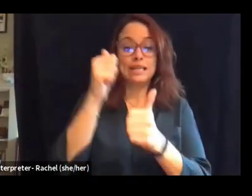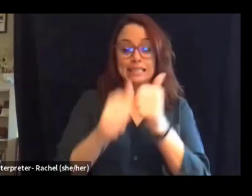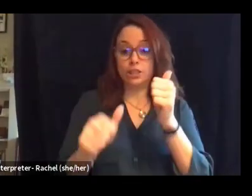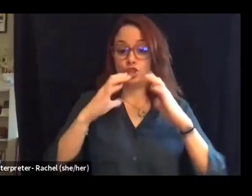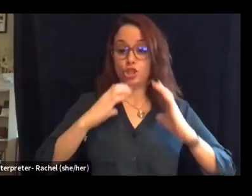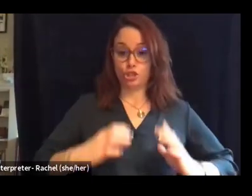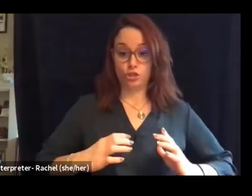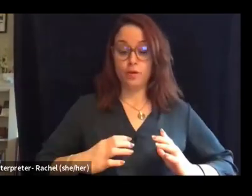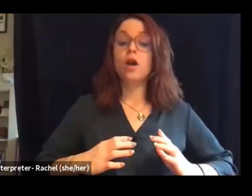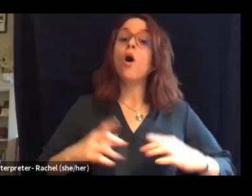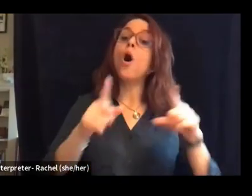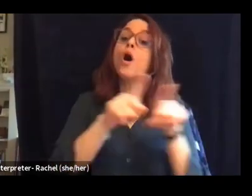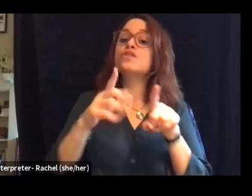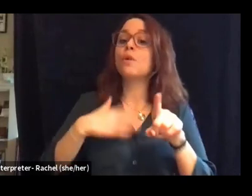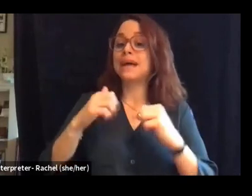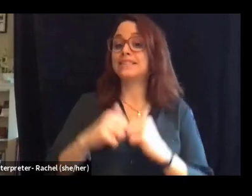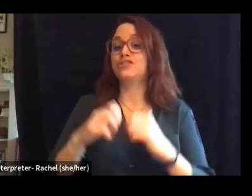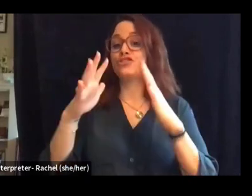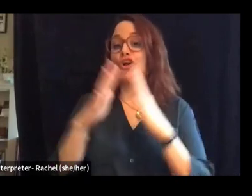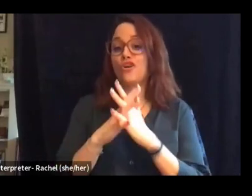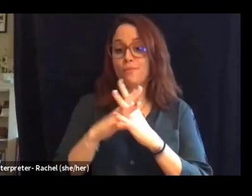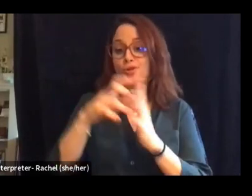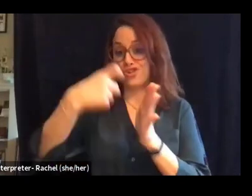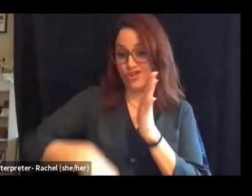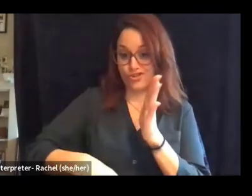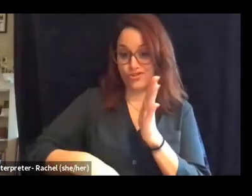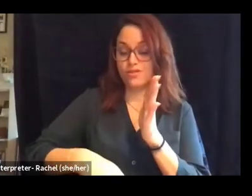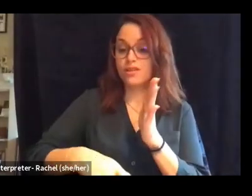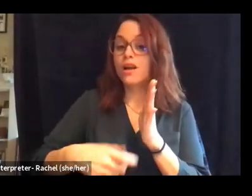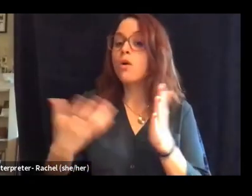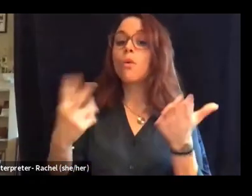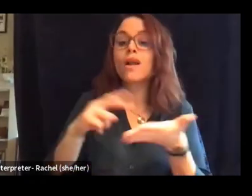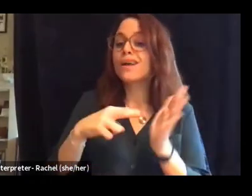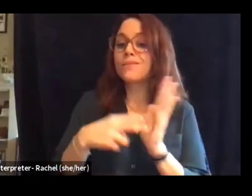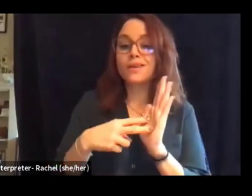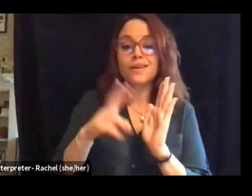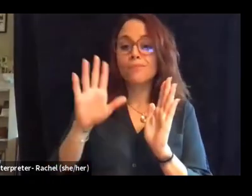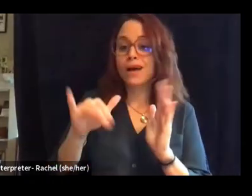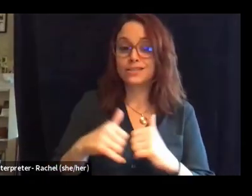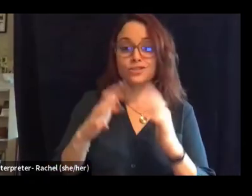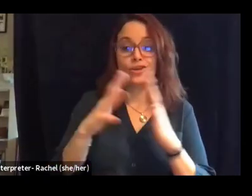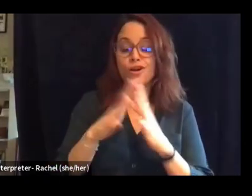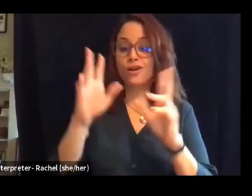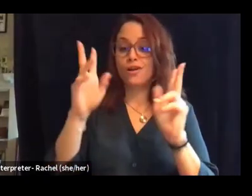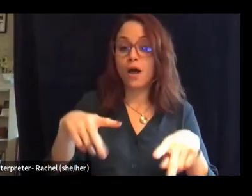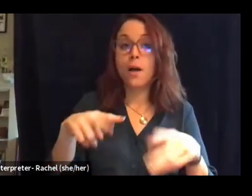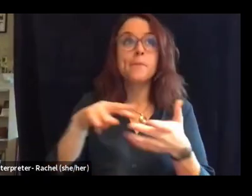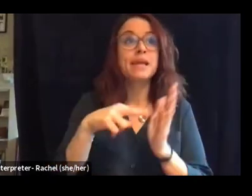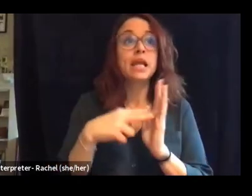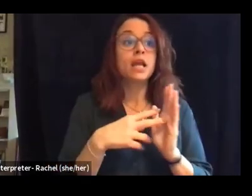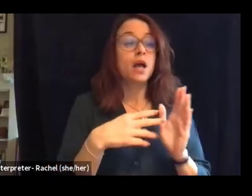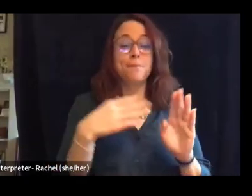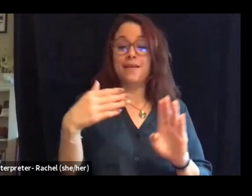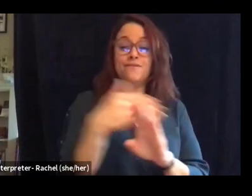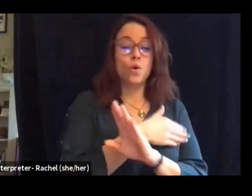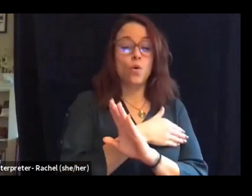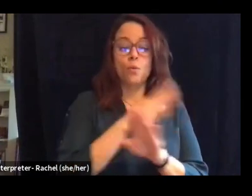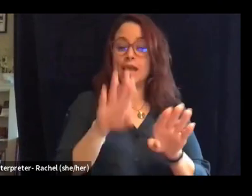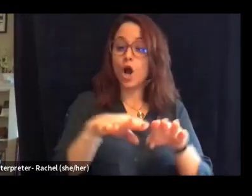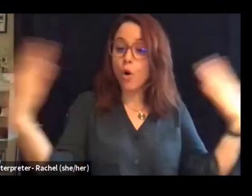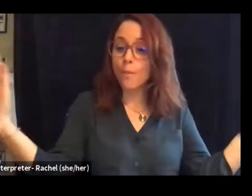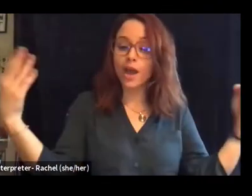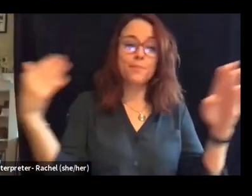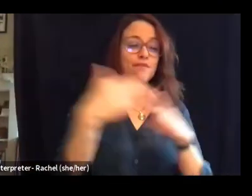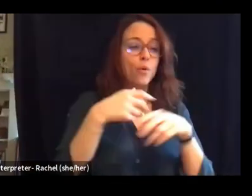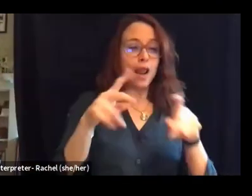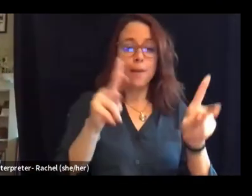my startup costs are going to be. And what I mean by that is, even before I open the door to my yogurt store, I need to invest